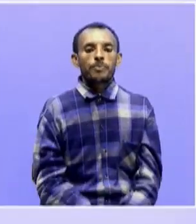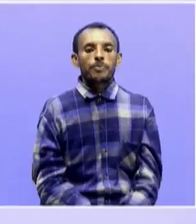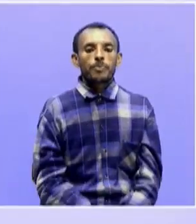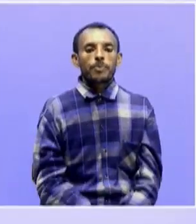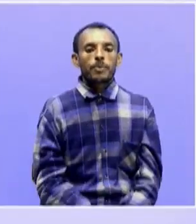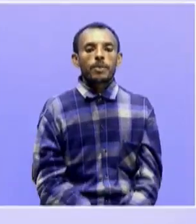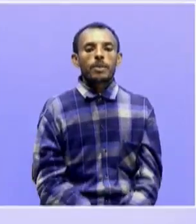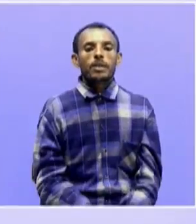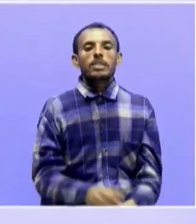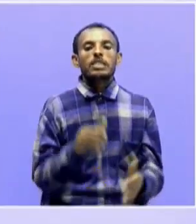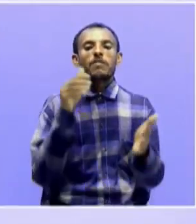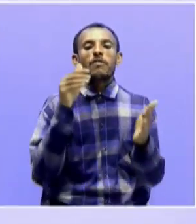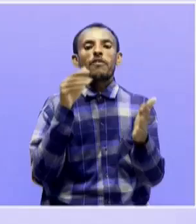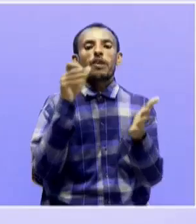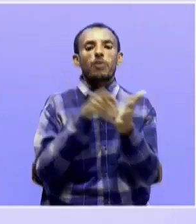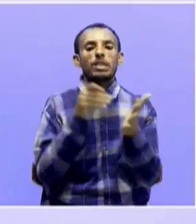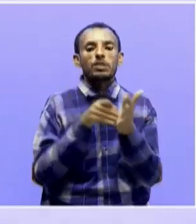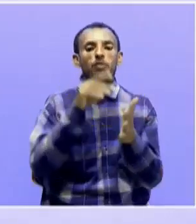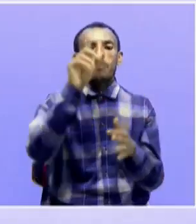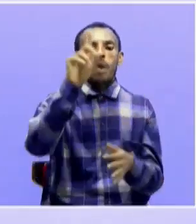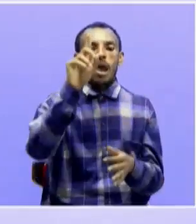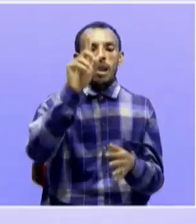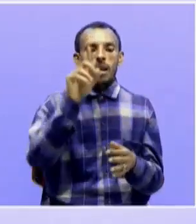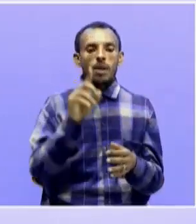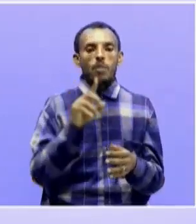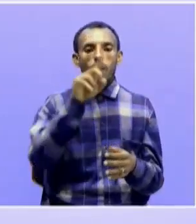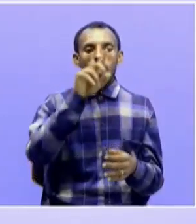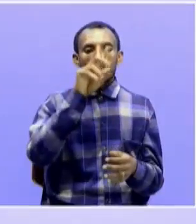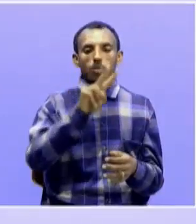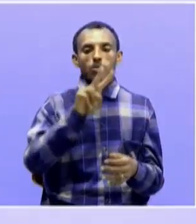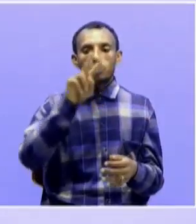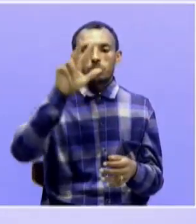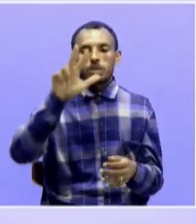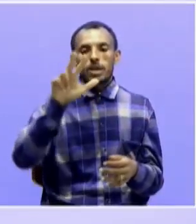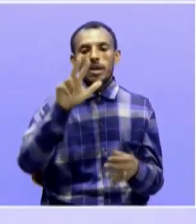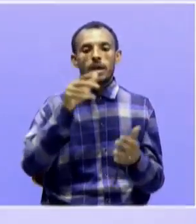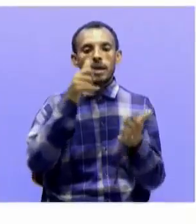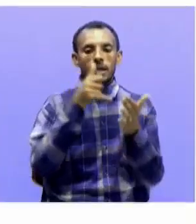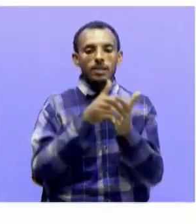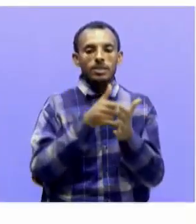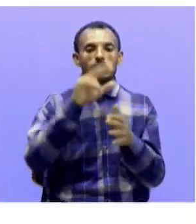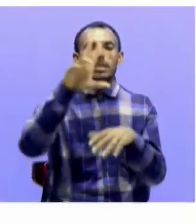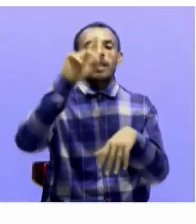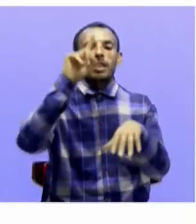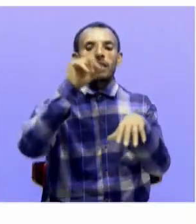or the frequency of 1, 1, 2, 3. It appears 3 times.